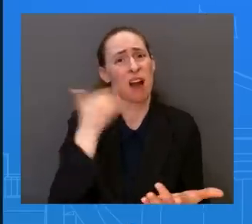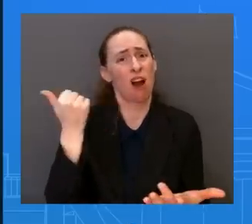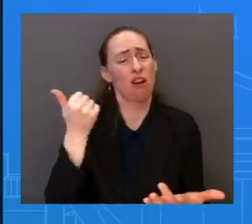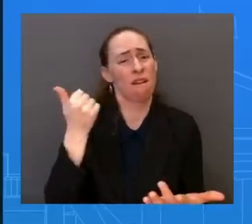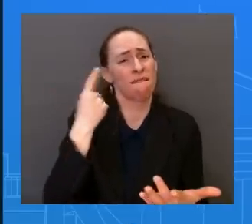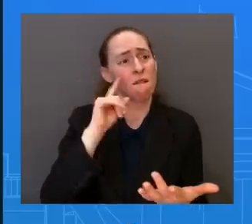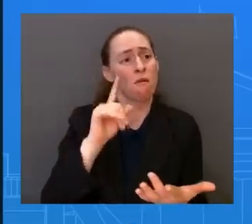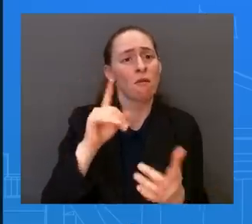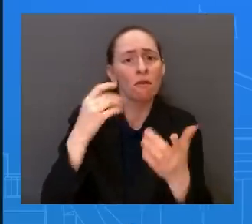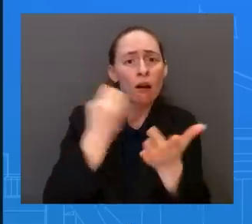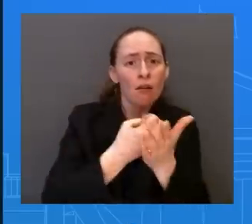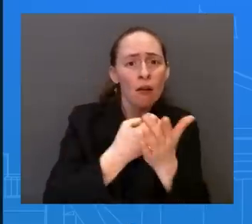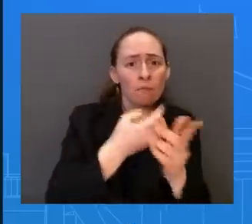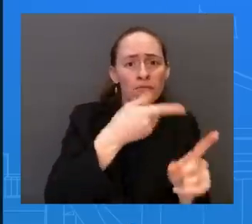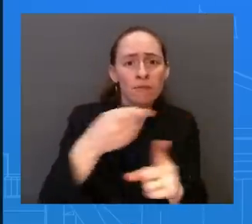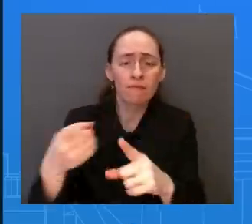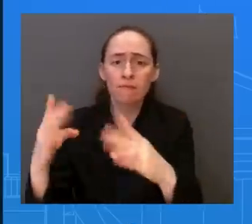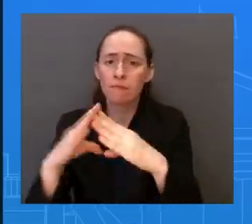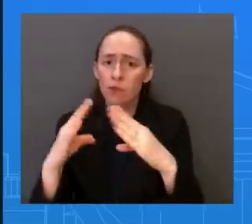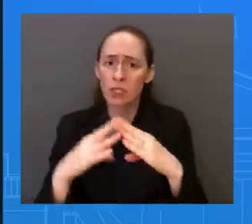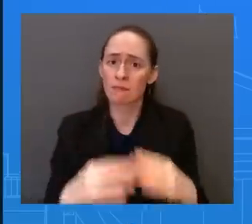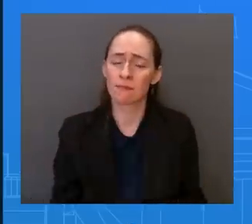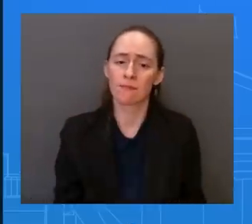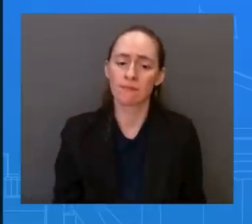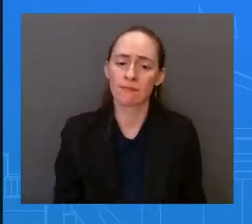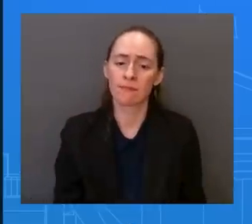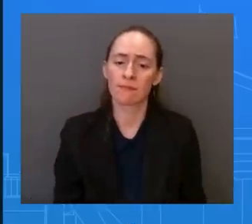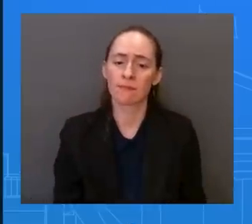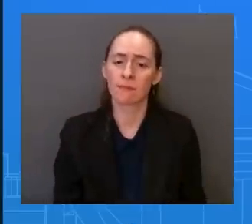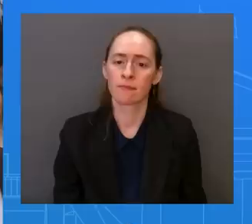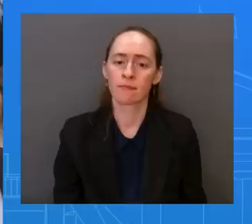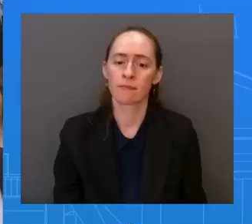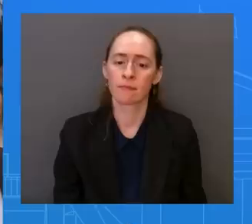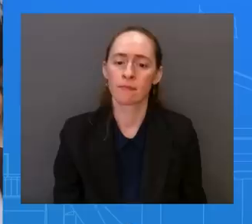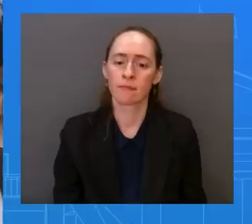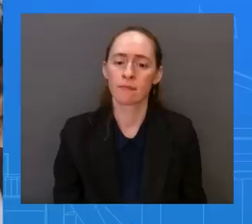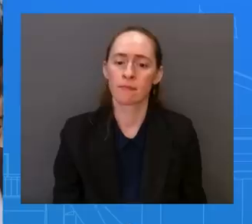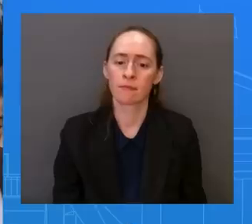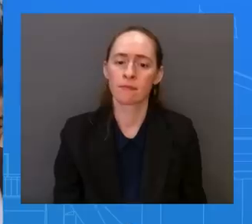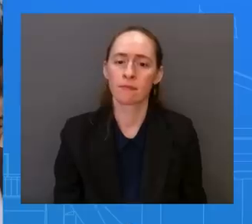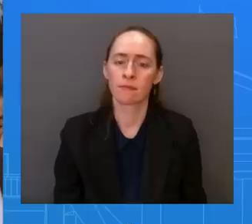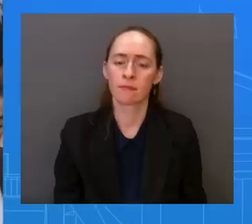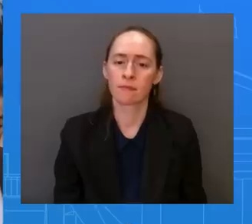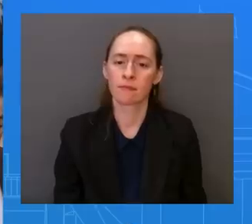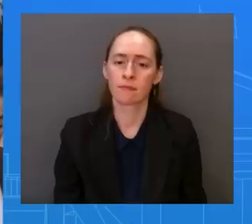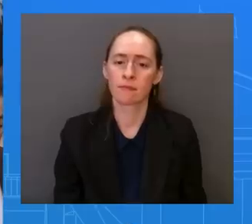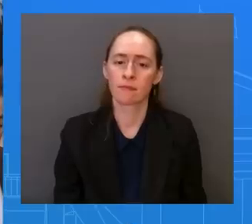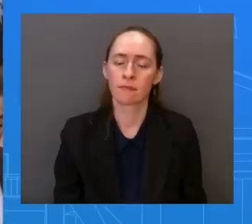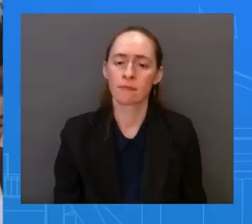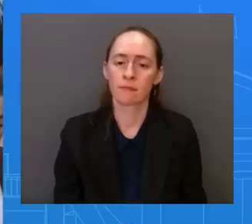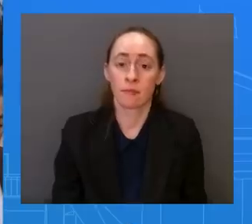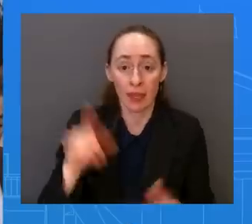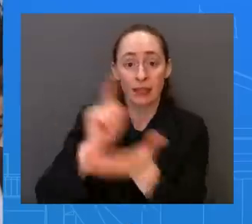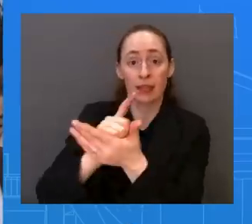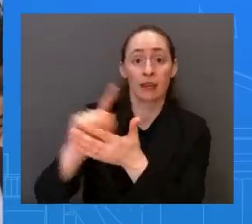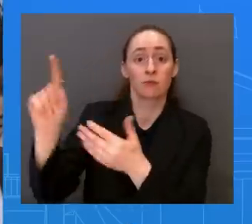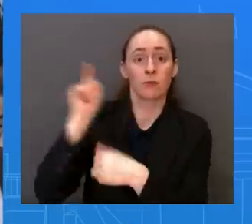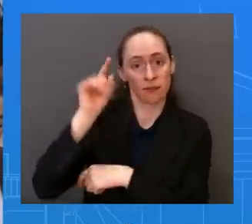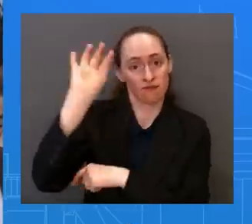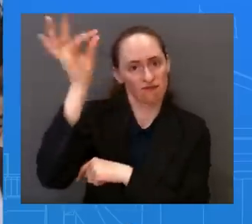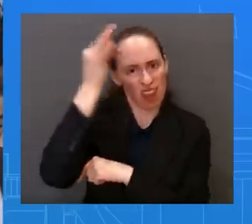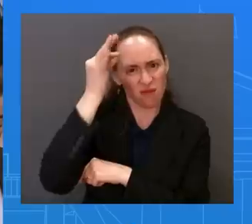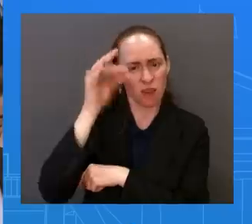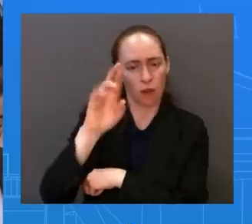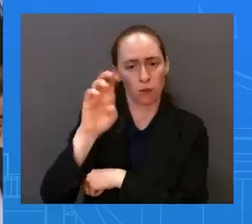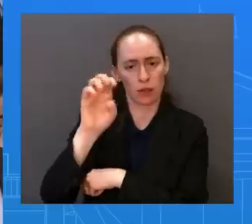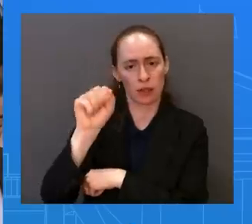And congratulations on the next step that you're going to take. So last week, the Federal Reserve Chairman said that COVID is, quote, no longer playing an important role in our